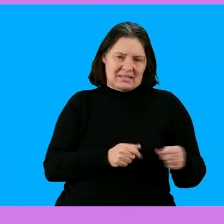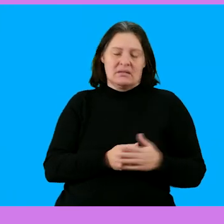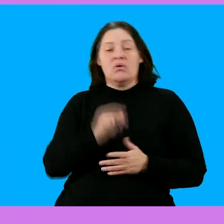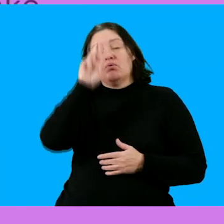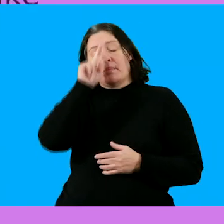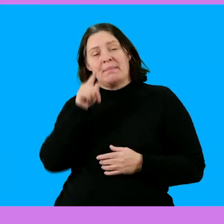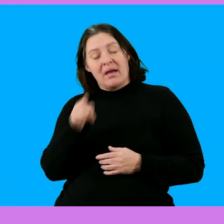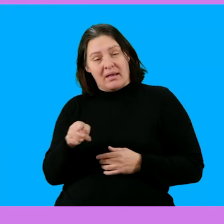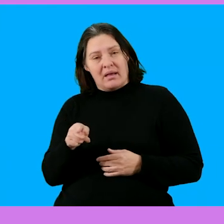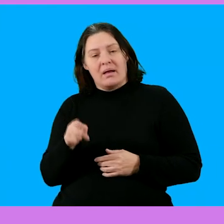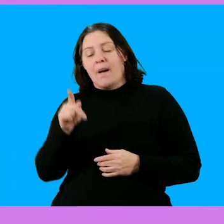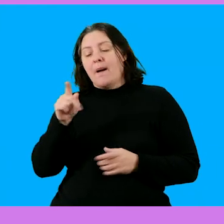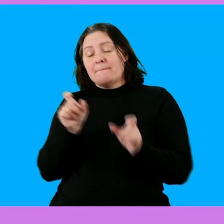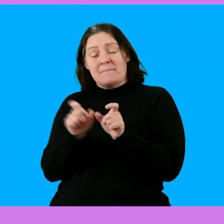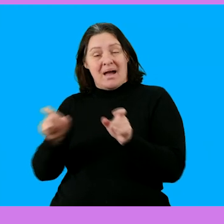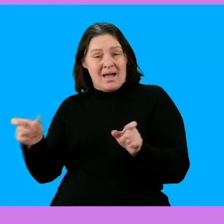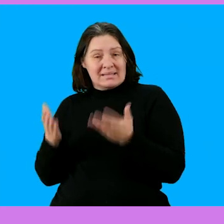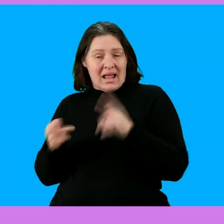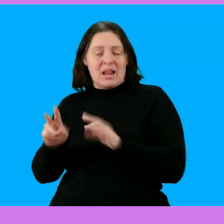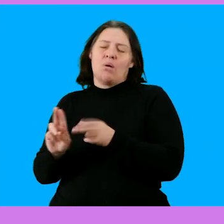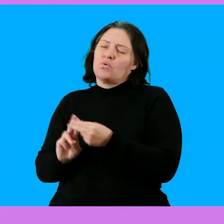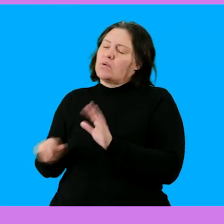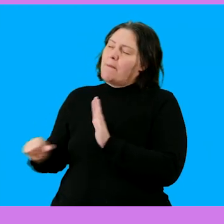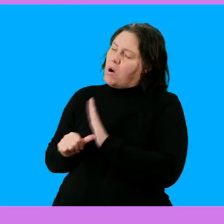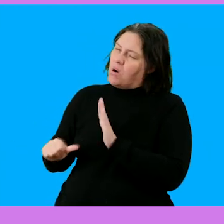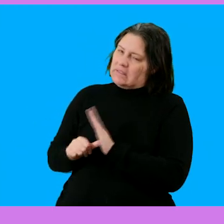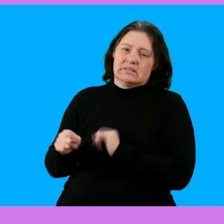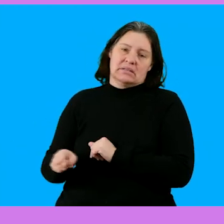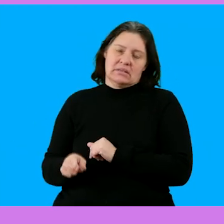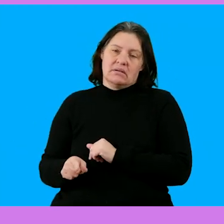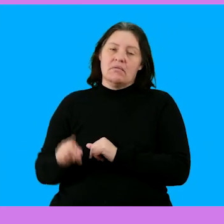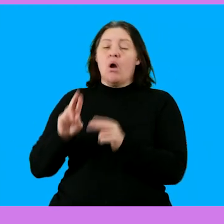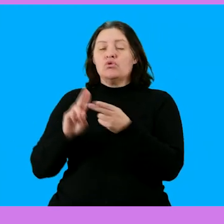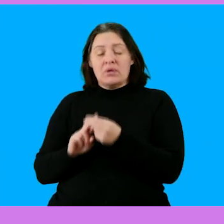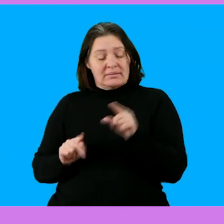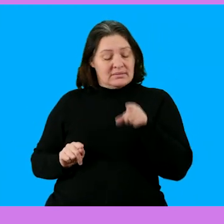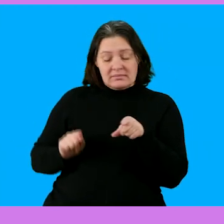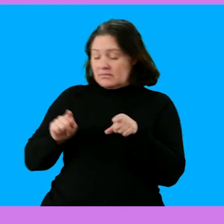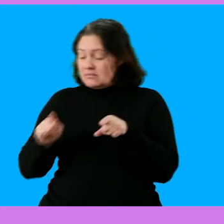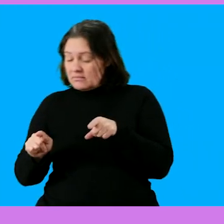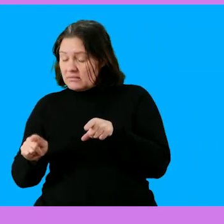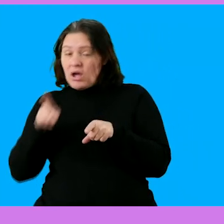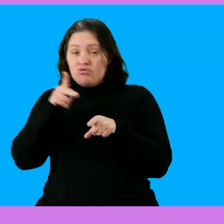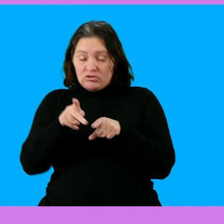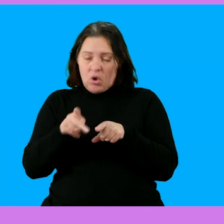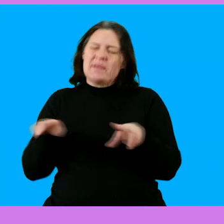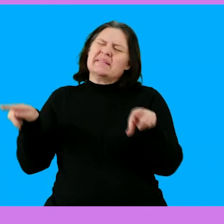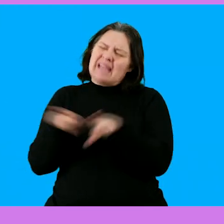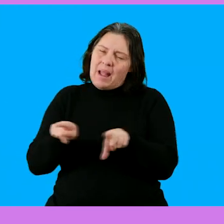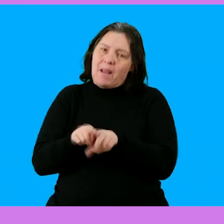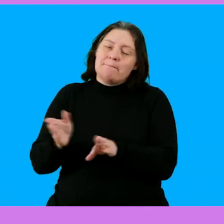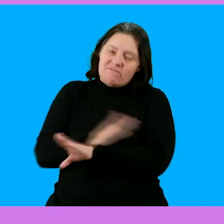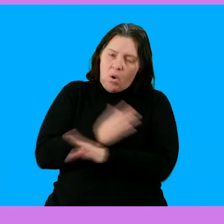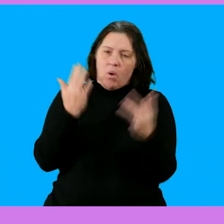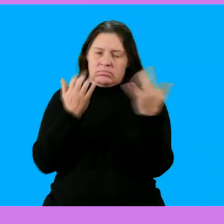units. Then remember that with bar scales, units are important. Make sure that your units are the same before